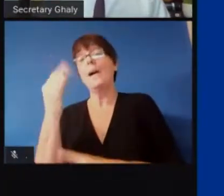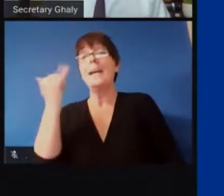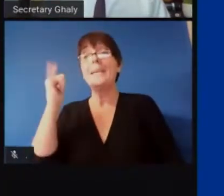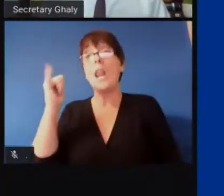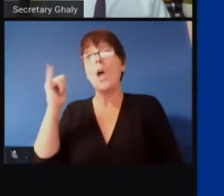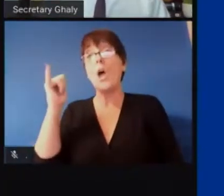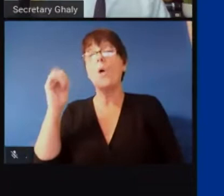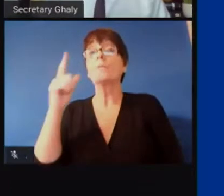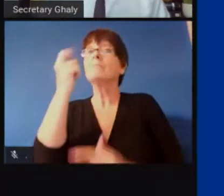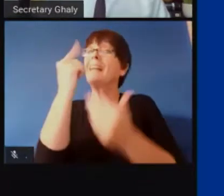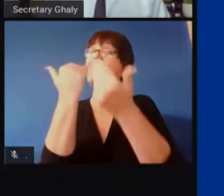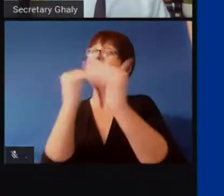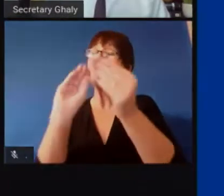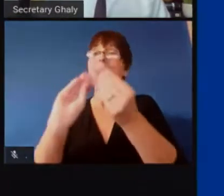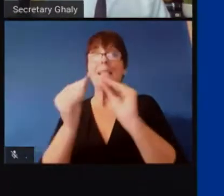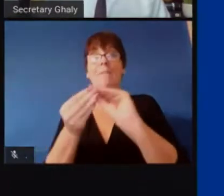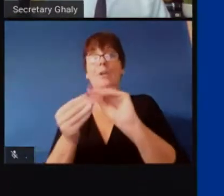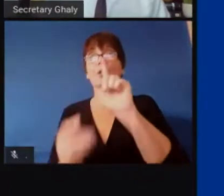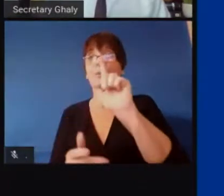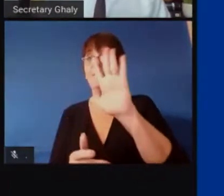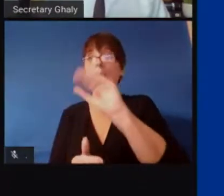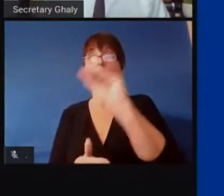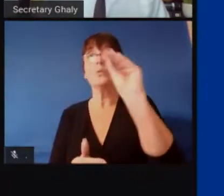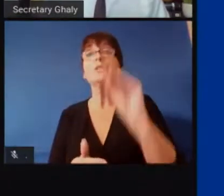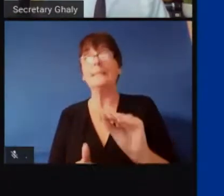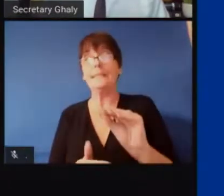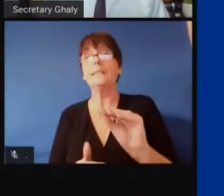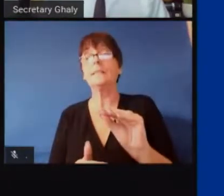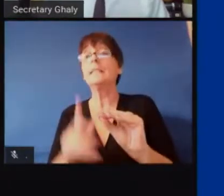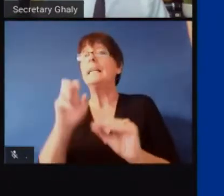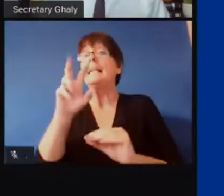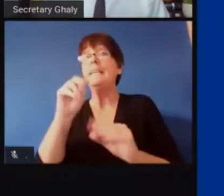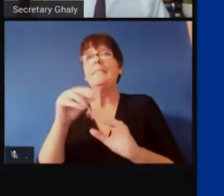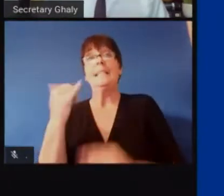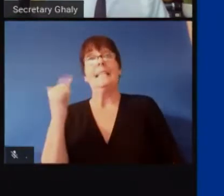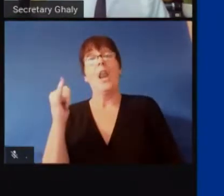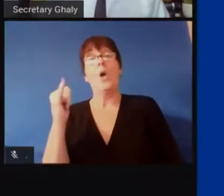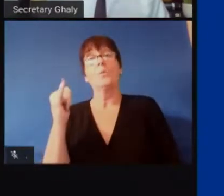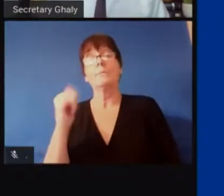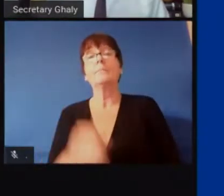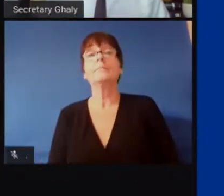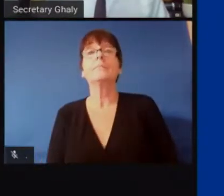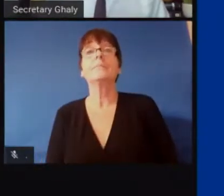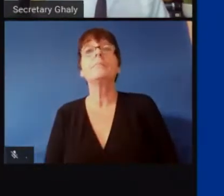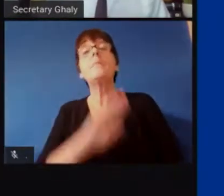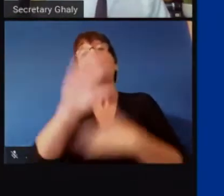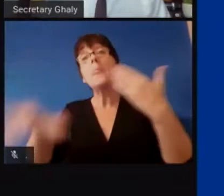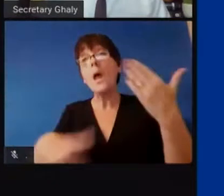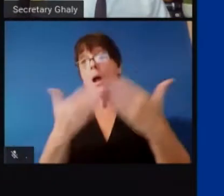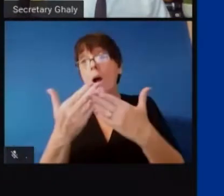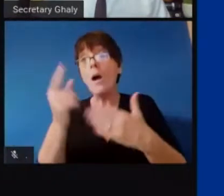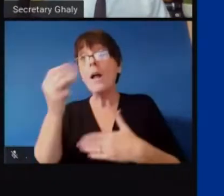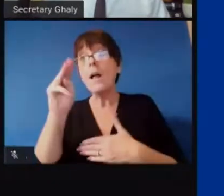with a limited capacity of 25%, even in that yellow tier. All theme parks are going to be required to